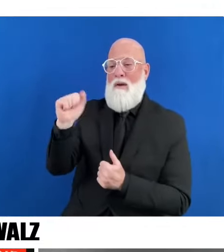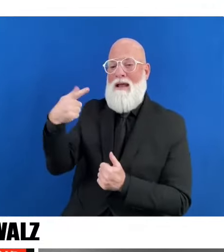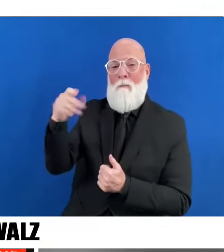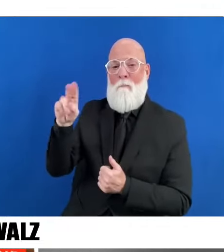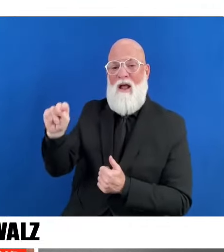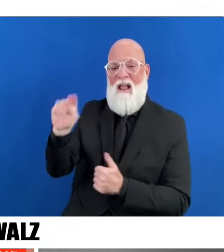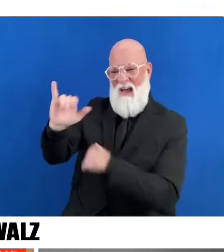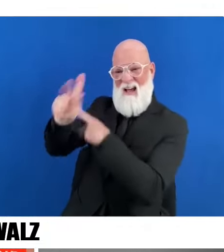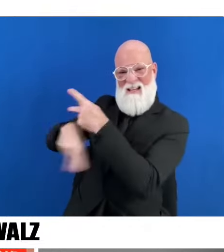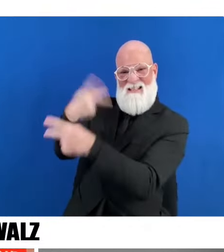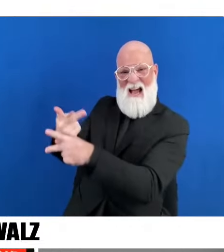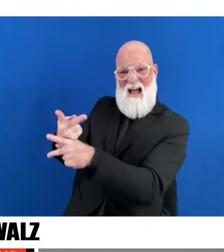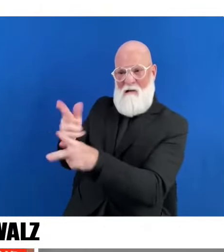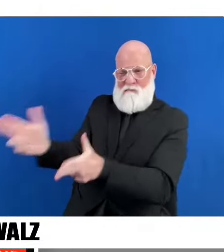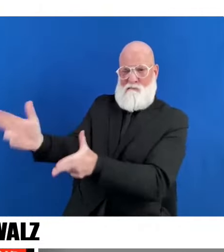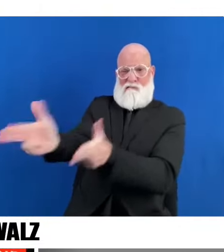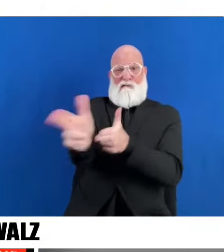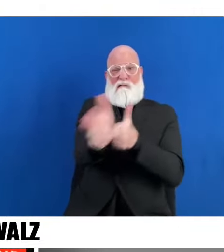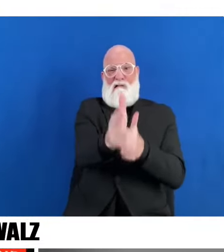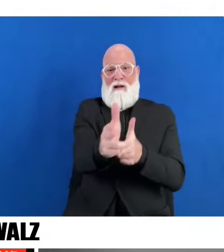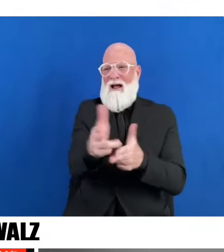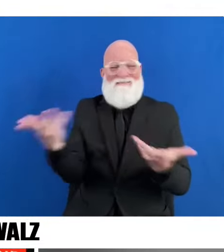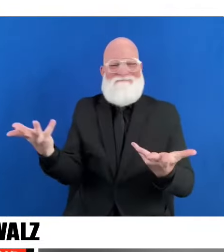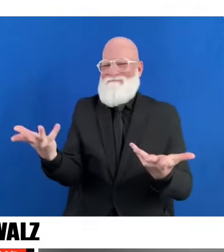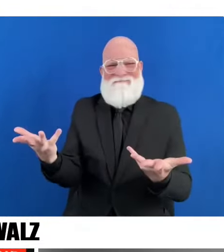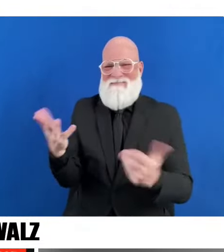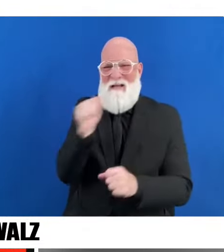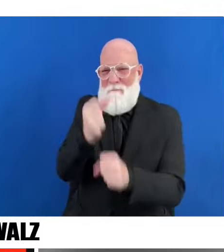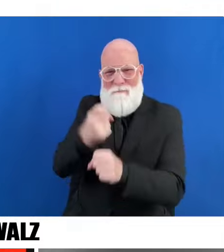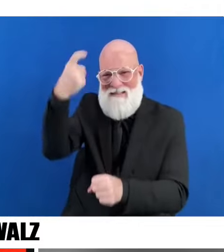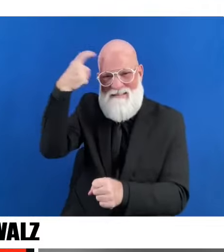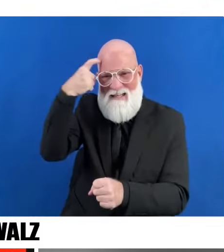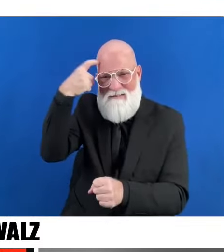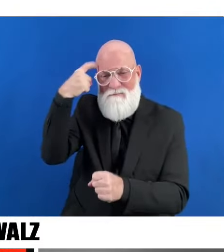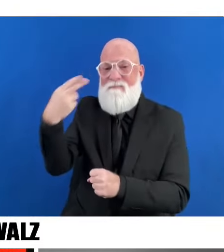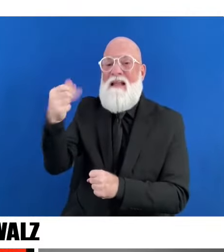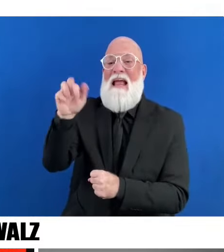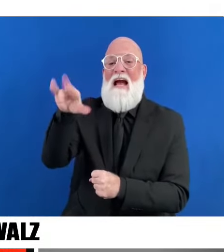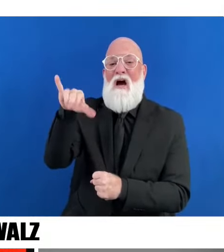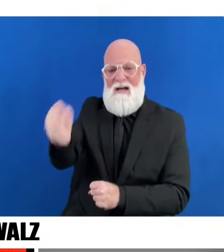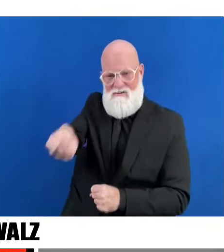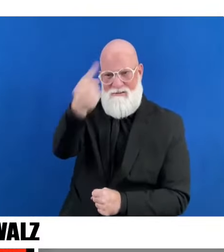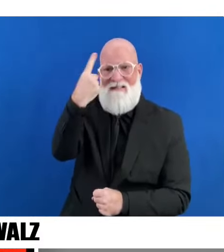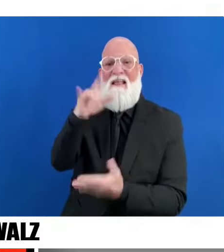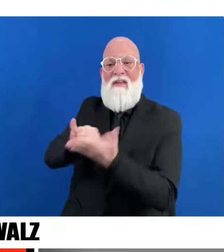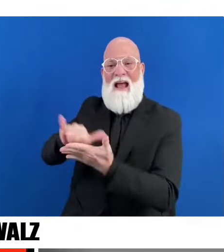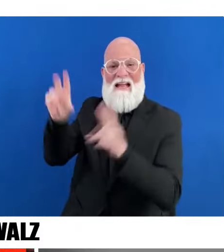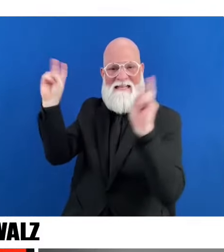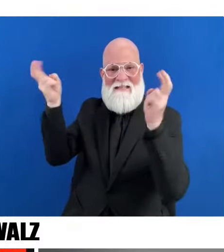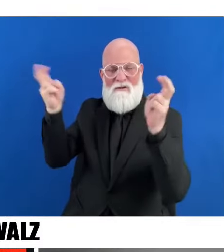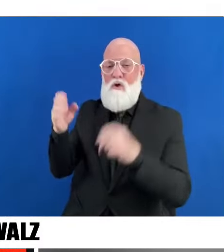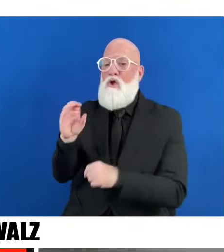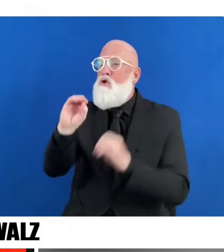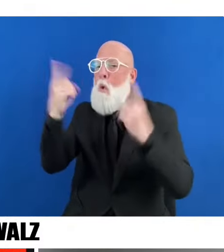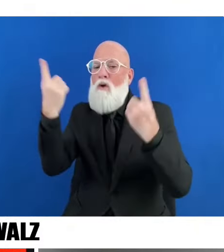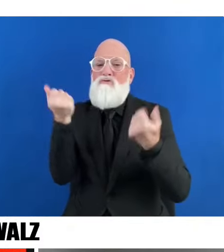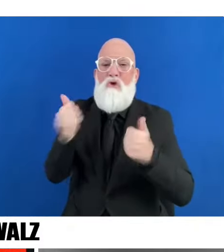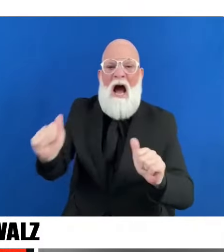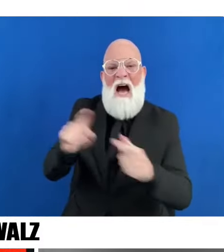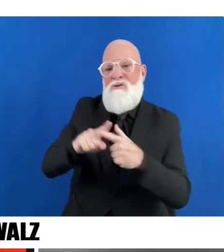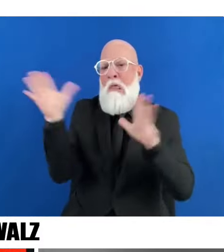attorney general, worked on this issue. She knows that it's there. No one's trying to scaremonger and say we're taking your guns, but I ask all of you out